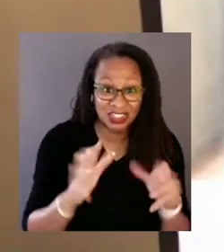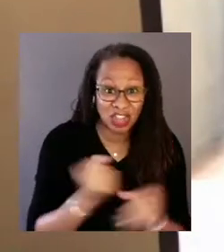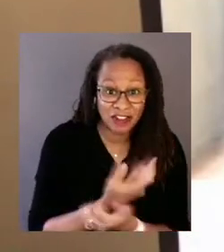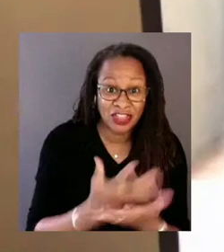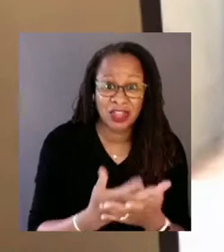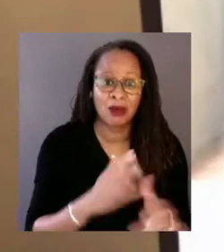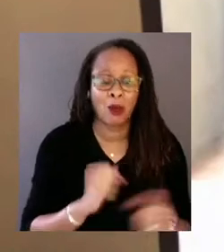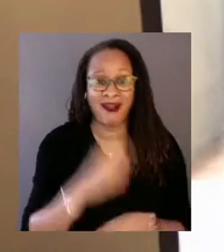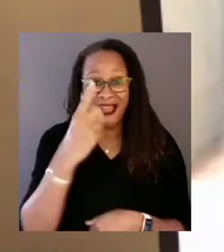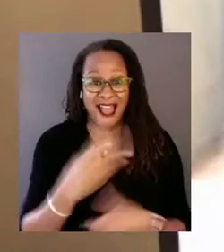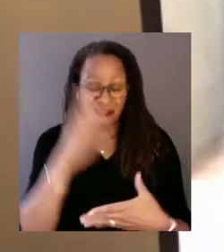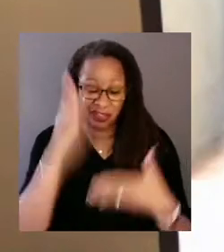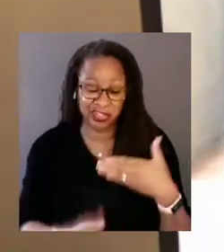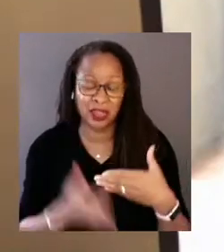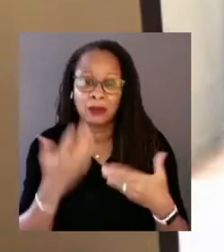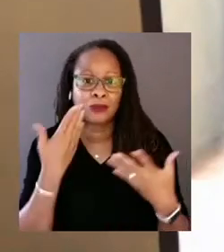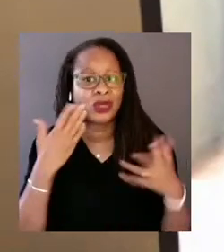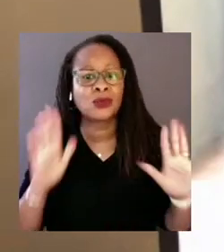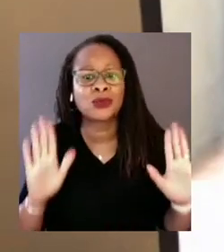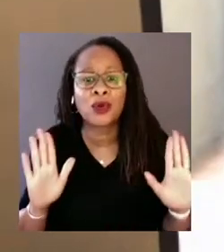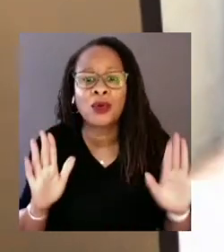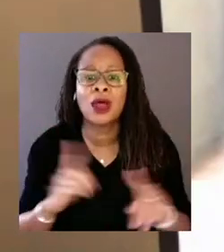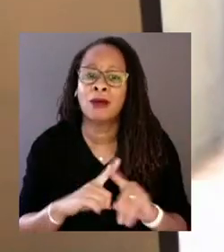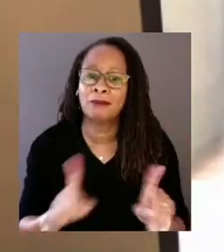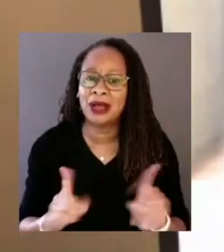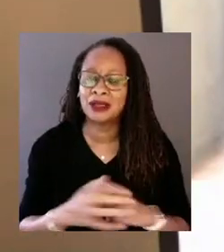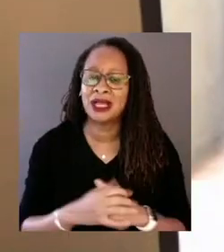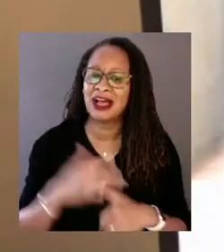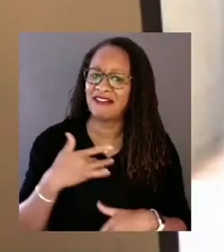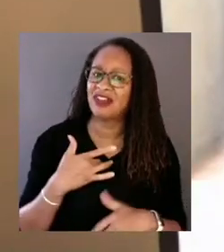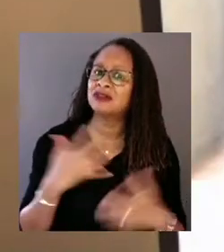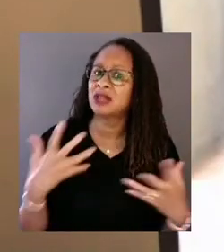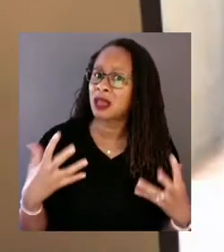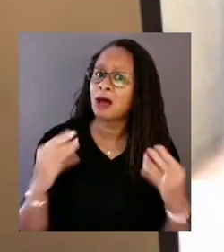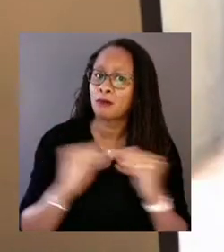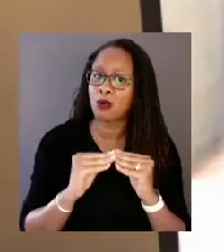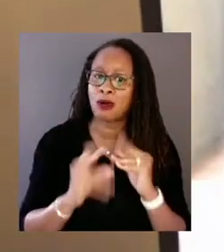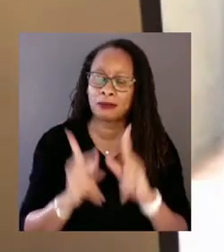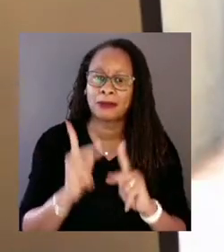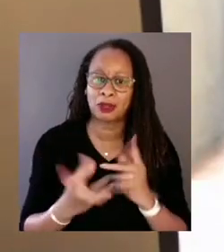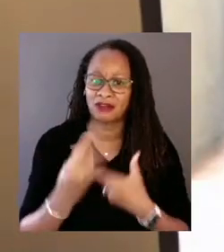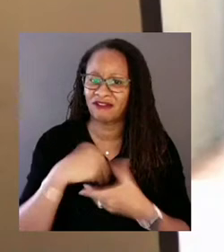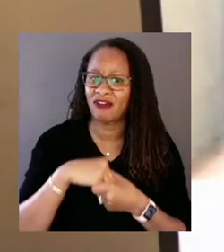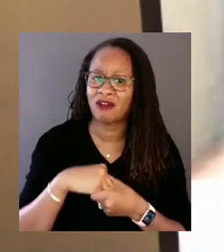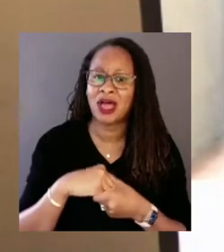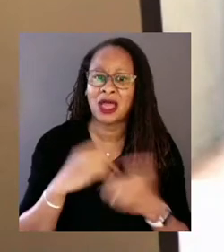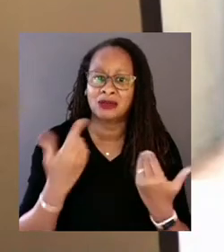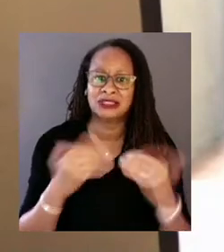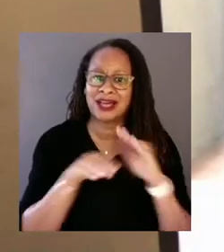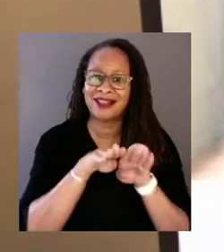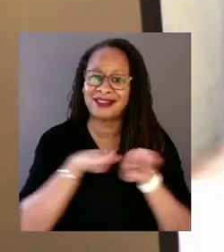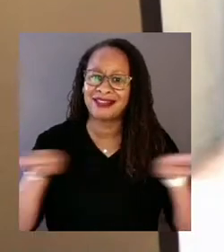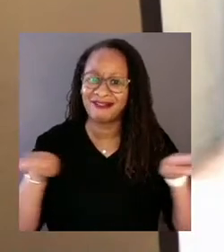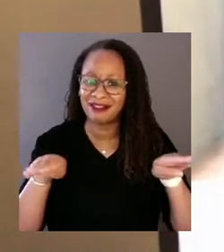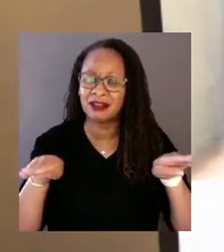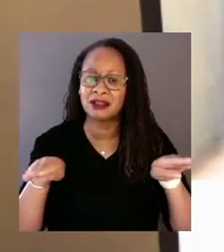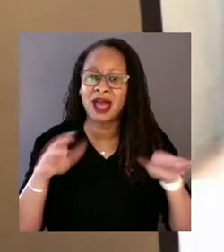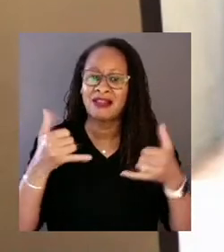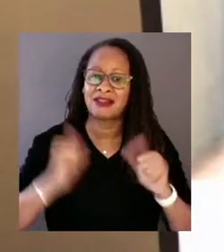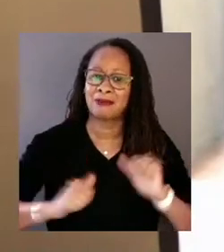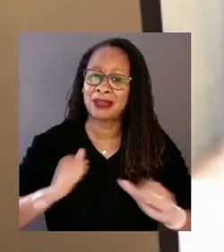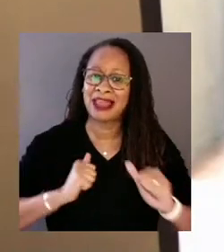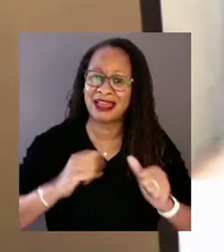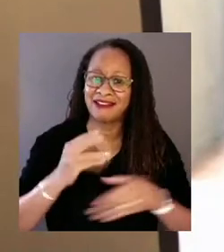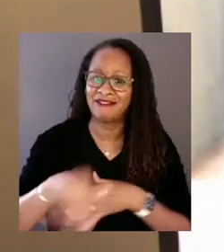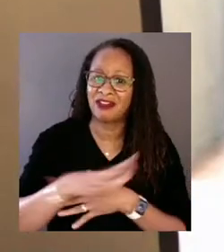wasn't for them, we don't know. But I felt like it was a lot, it felt like it leveled the playing field for some of the smaller films that weren't with some